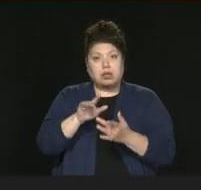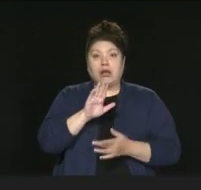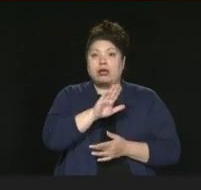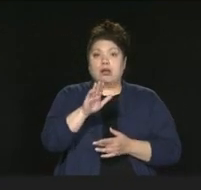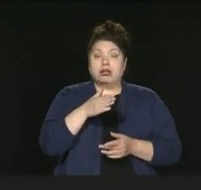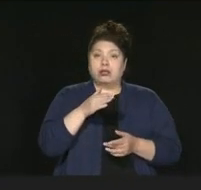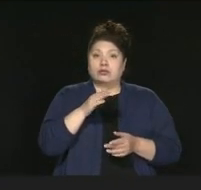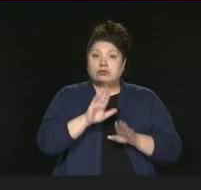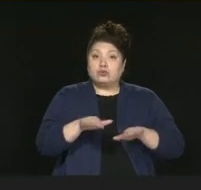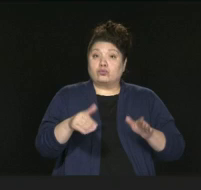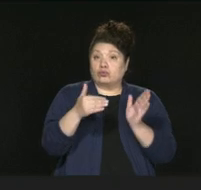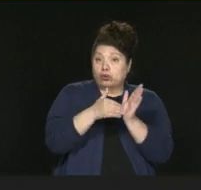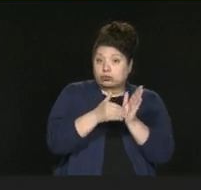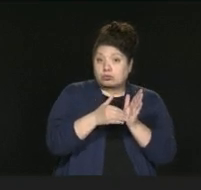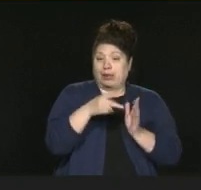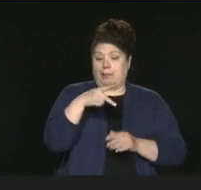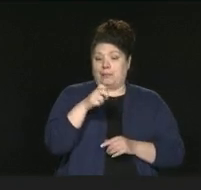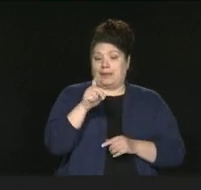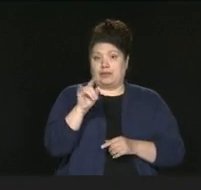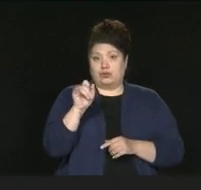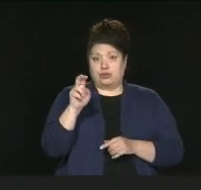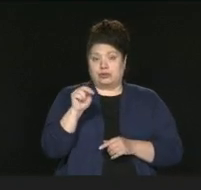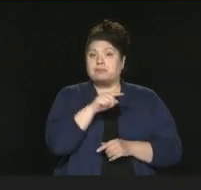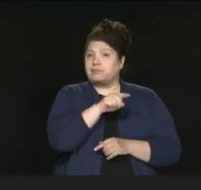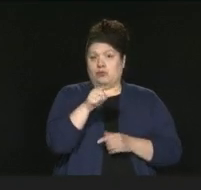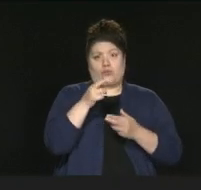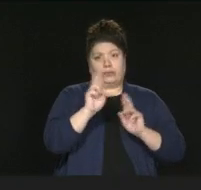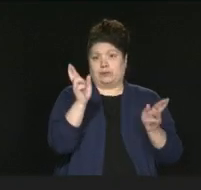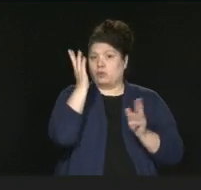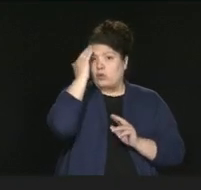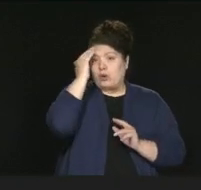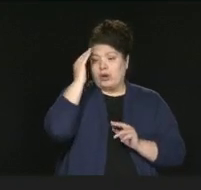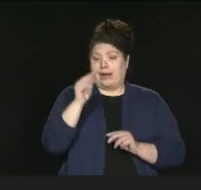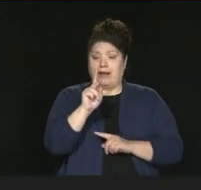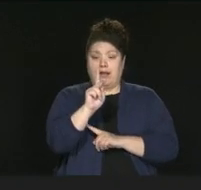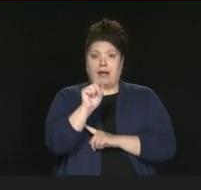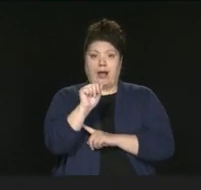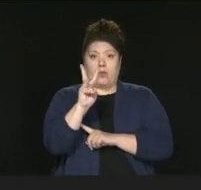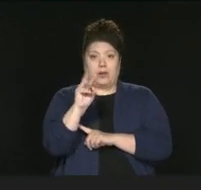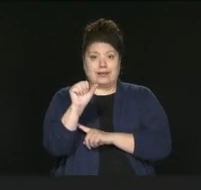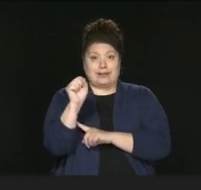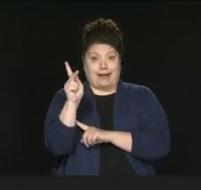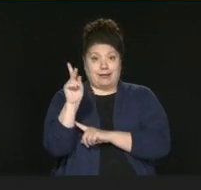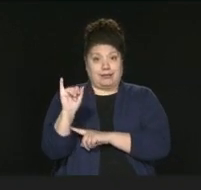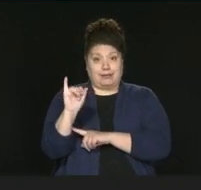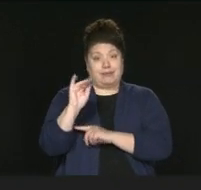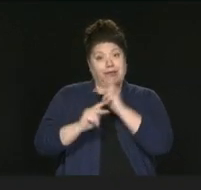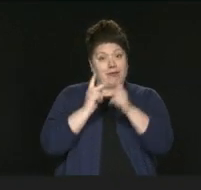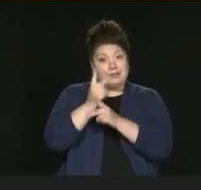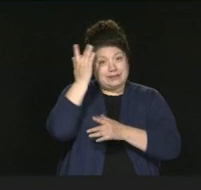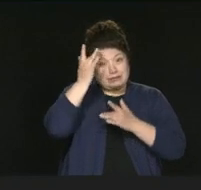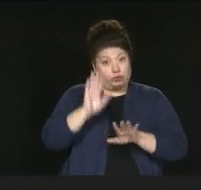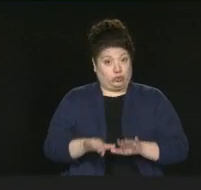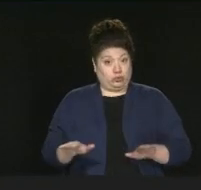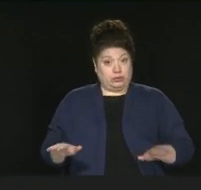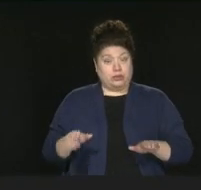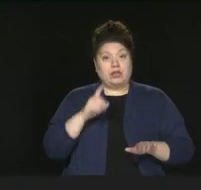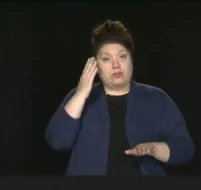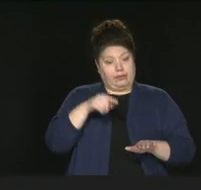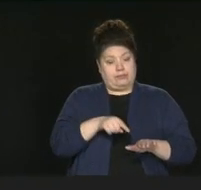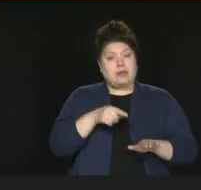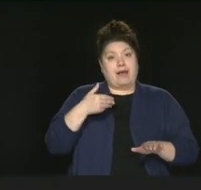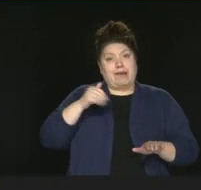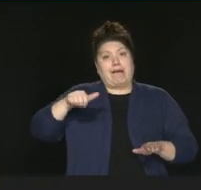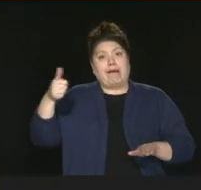Kawasaki disease because it actually happens in other viral illnesses and infections as well. So it's